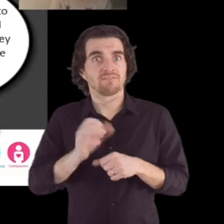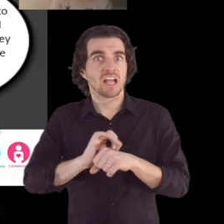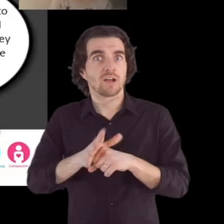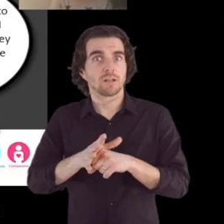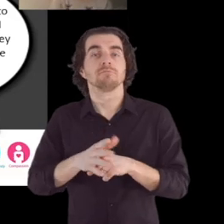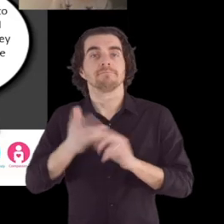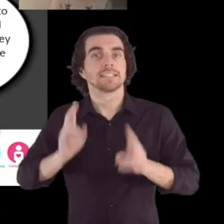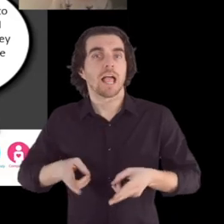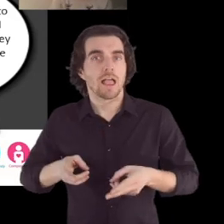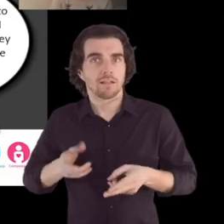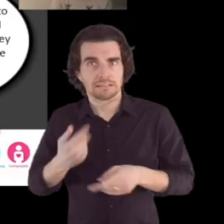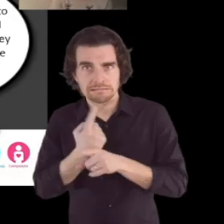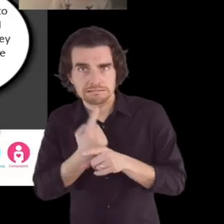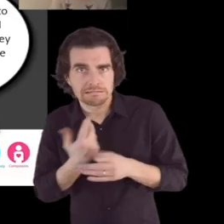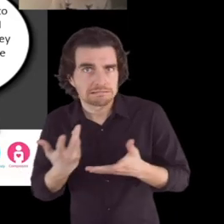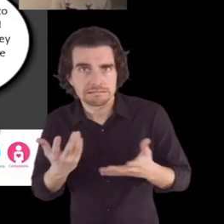contracting COVID and dying.